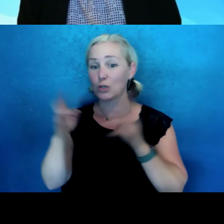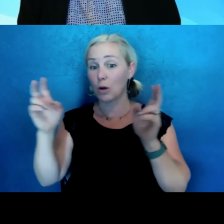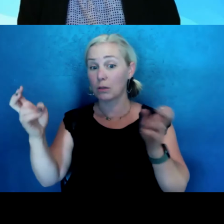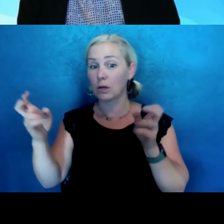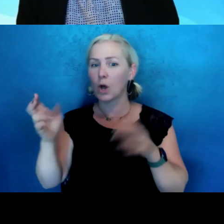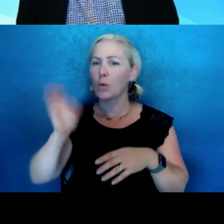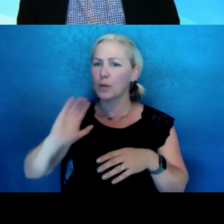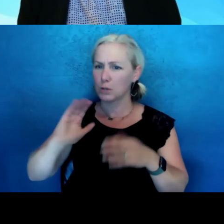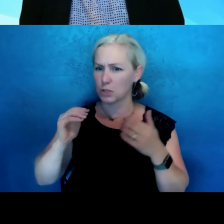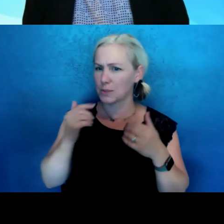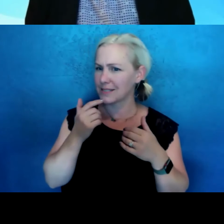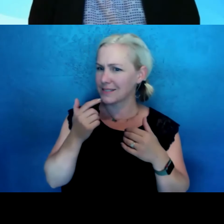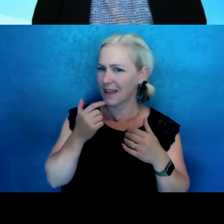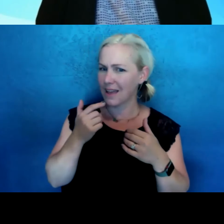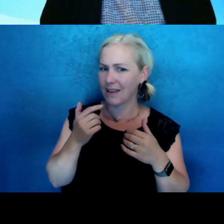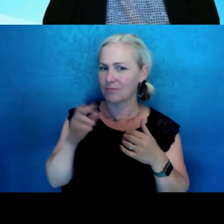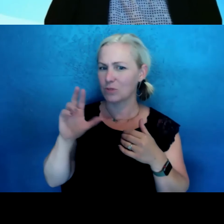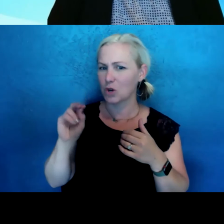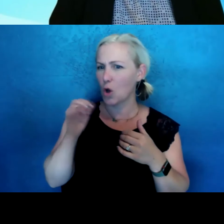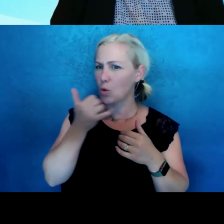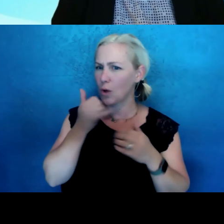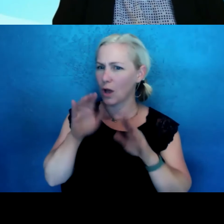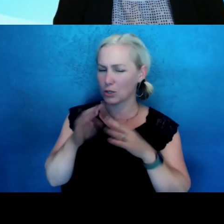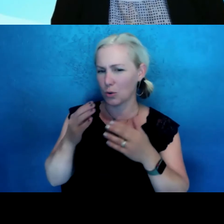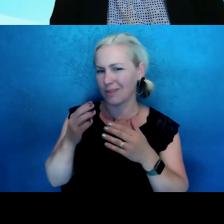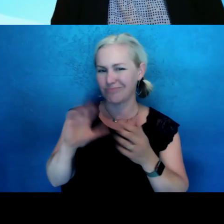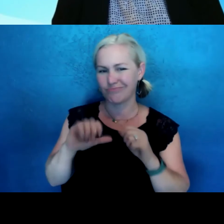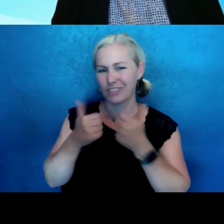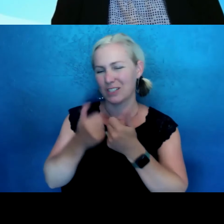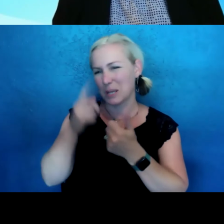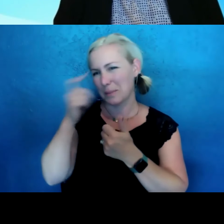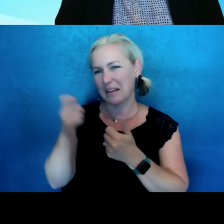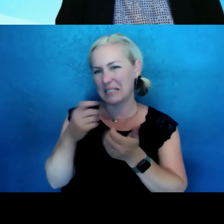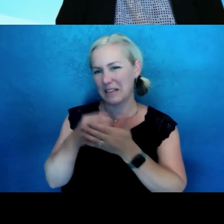no wrong door. It has always been challenging because of the funding silos that each of the doors get.